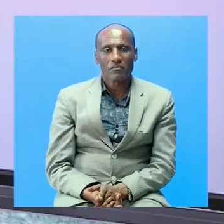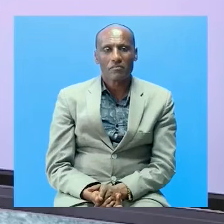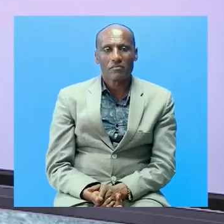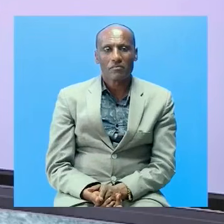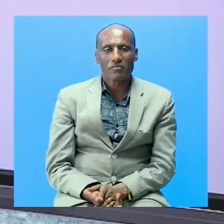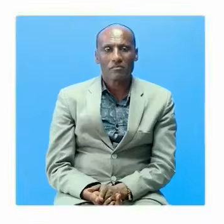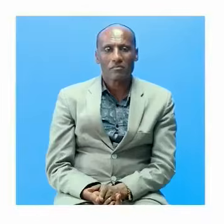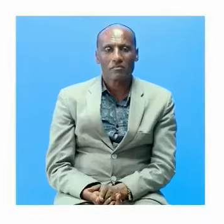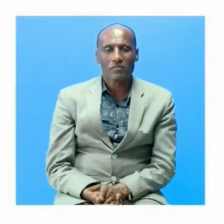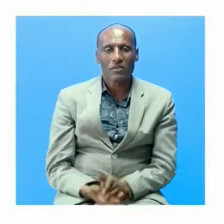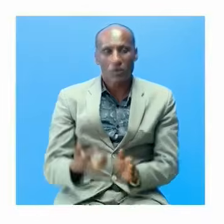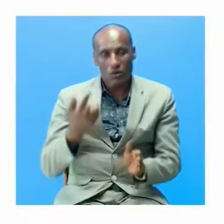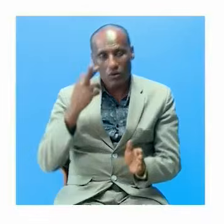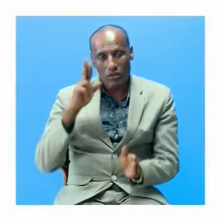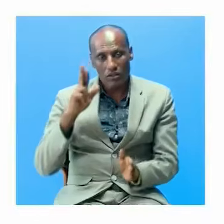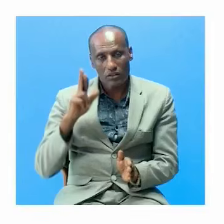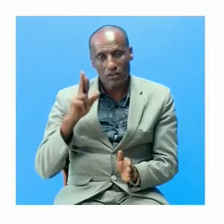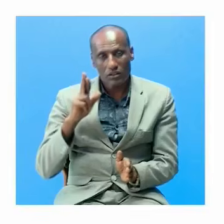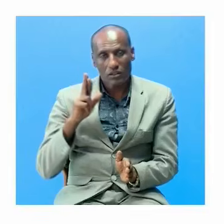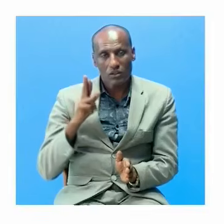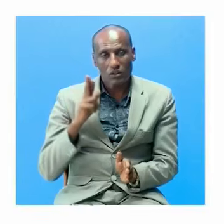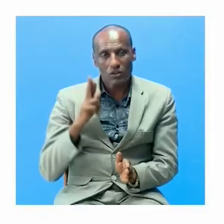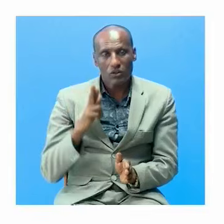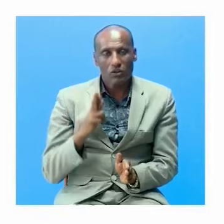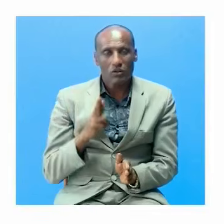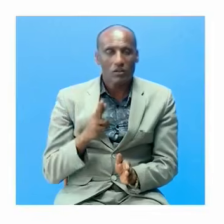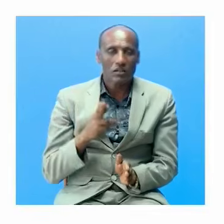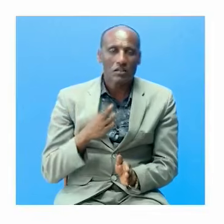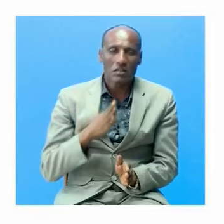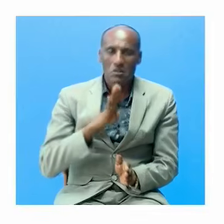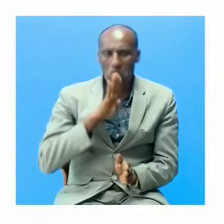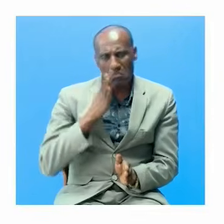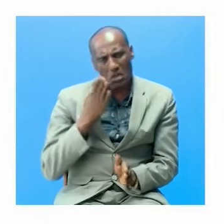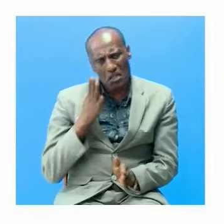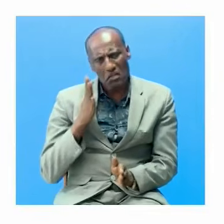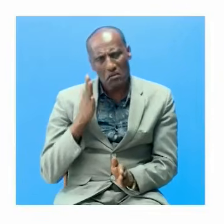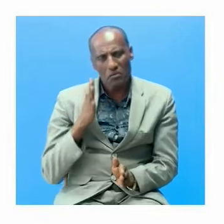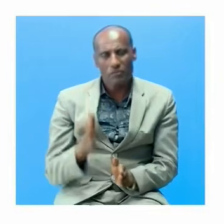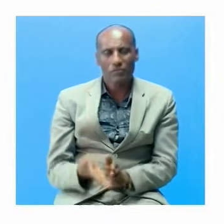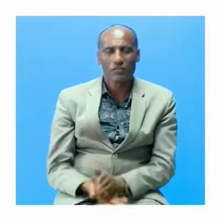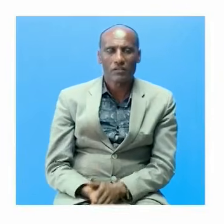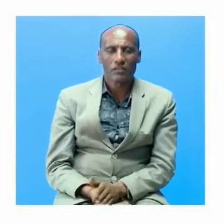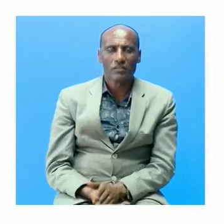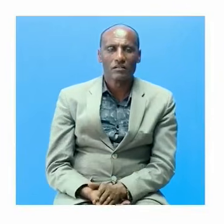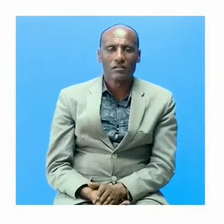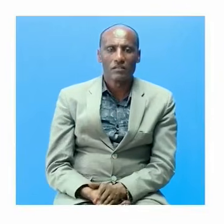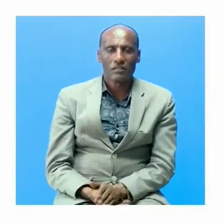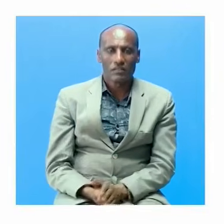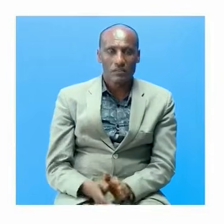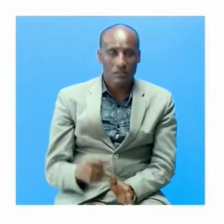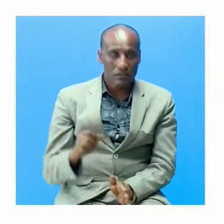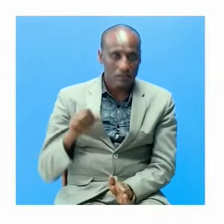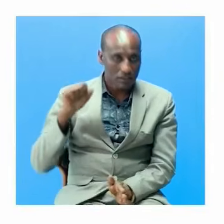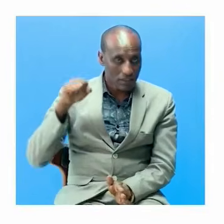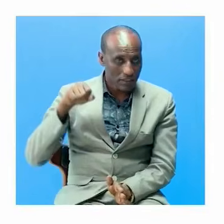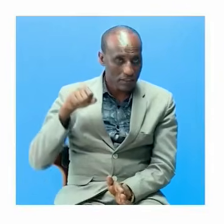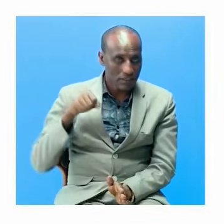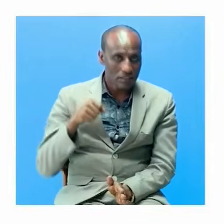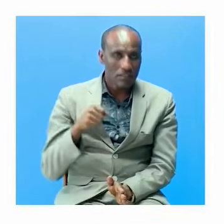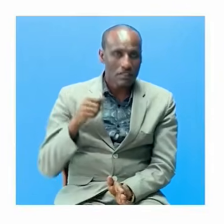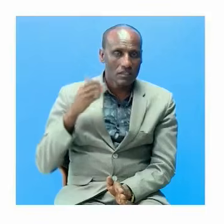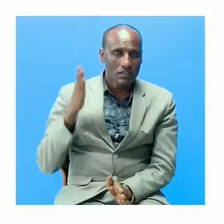are might, yes? Might, or as you can see on the second